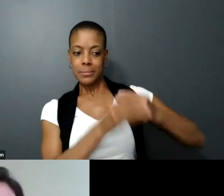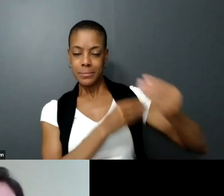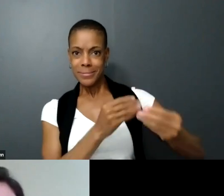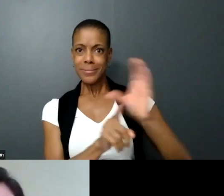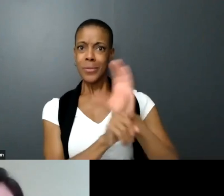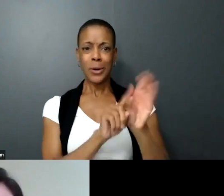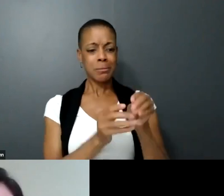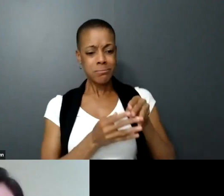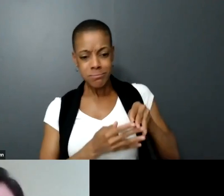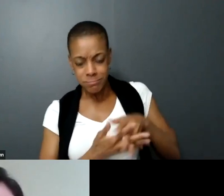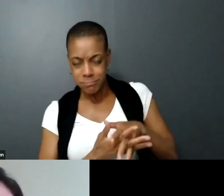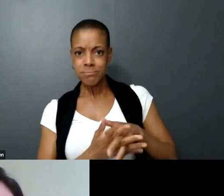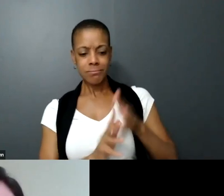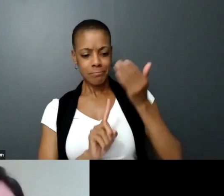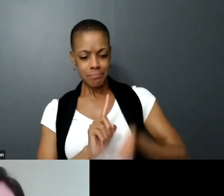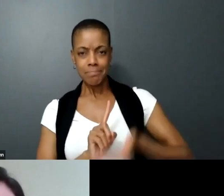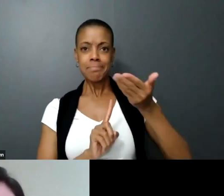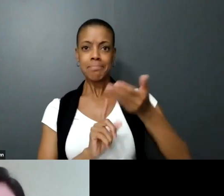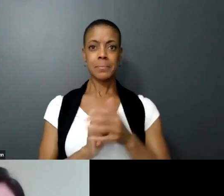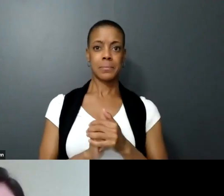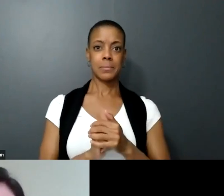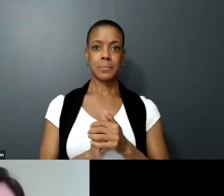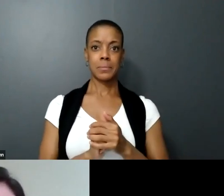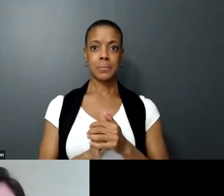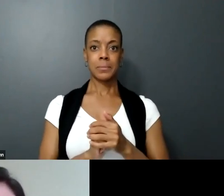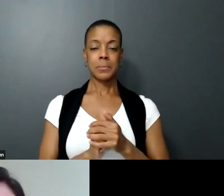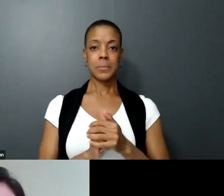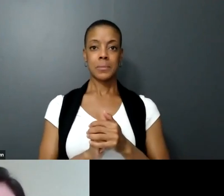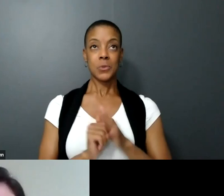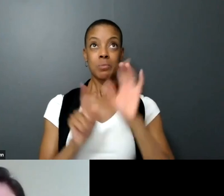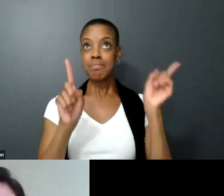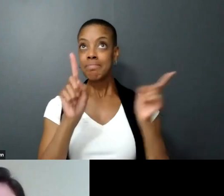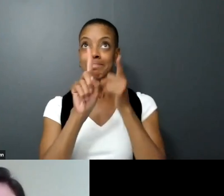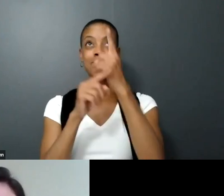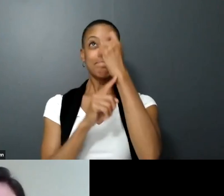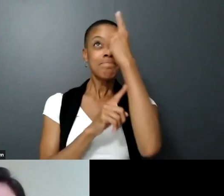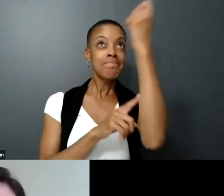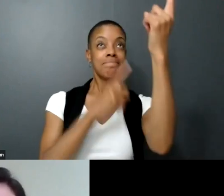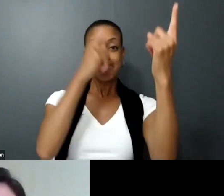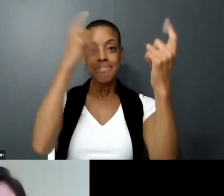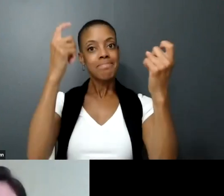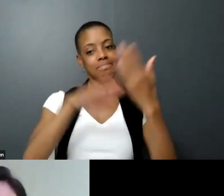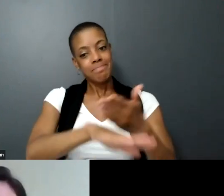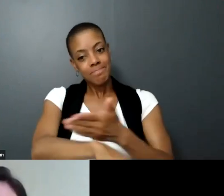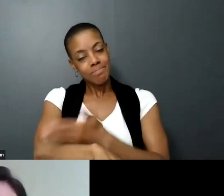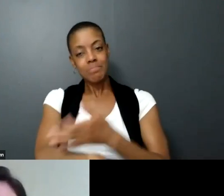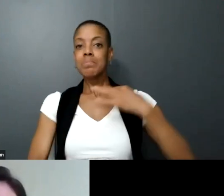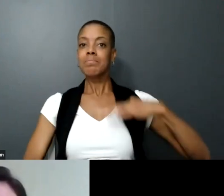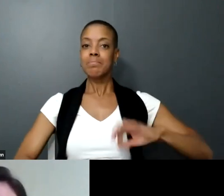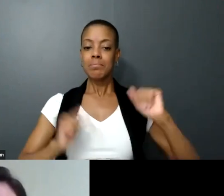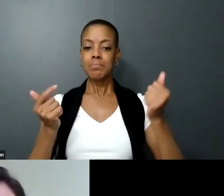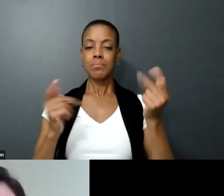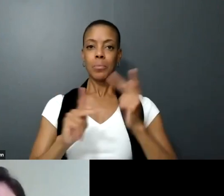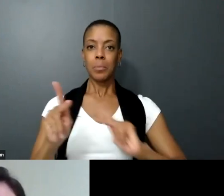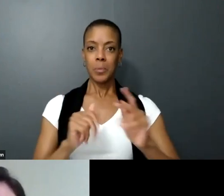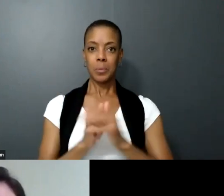ingrained in who we are. We have lofty aspirations that we continue to pursue to the benefit of our people today and to secure our